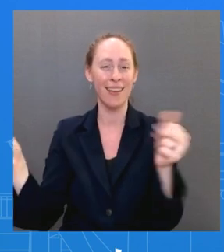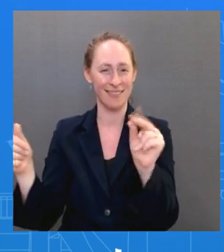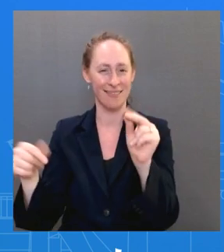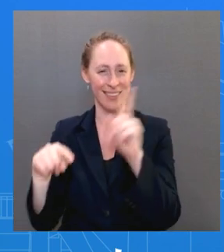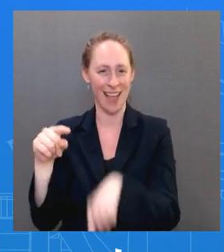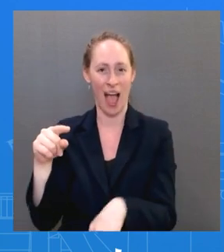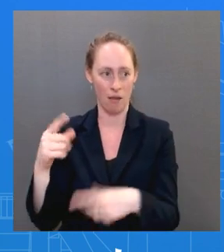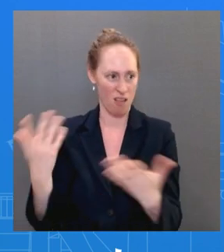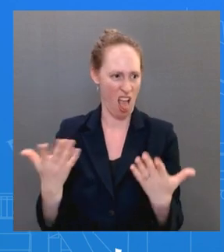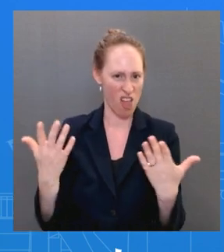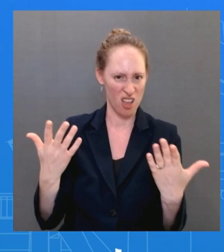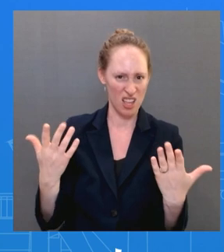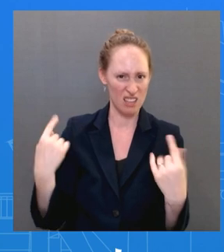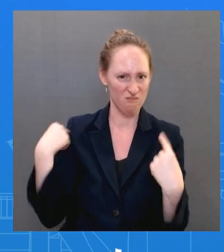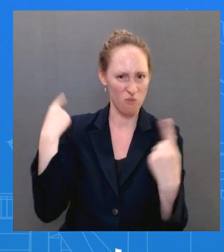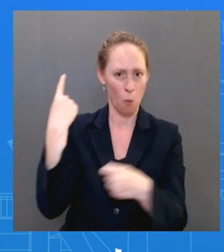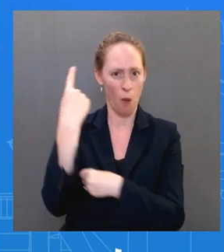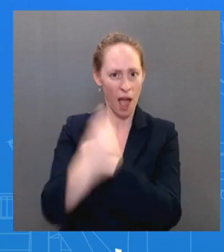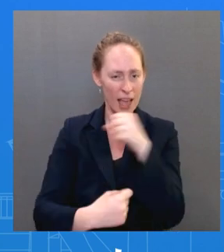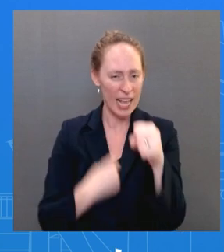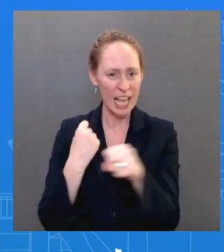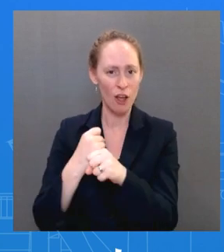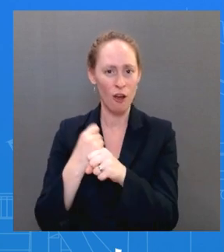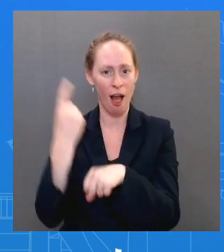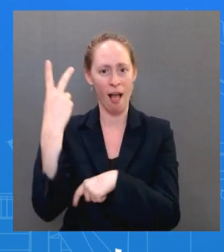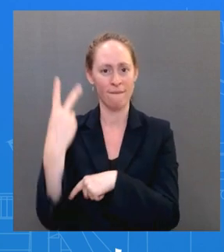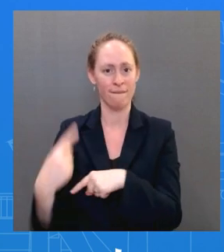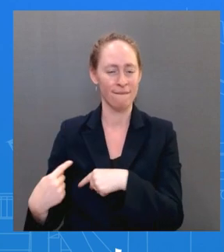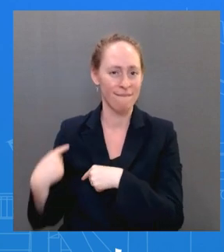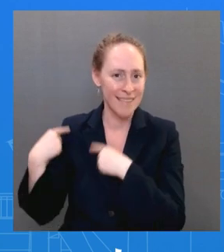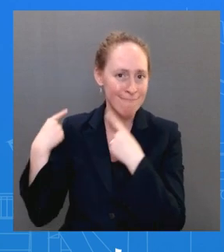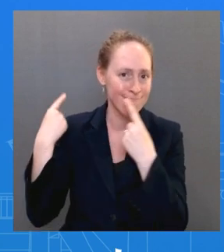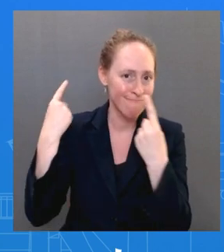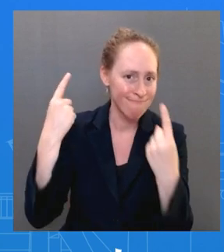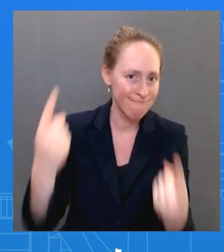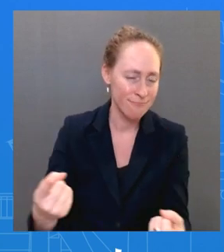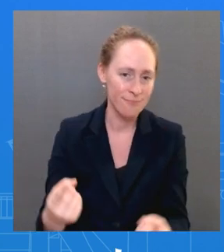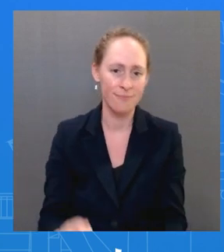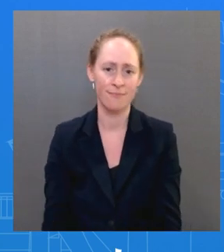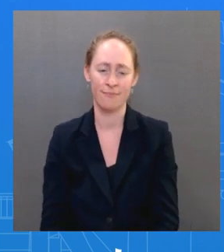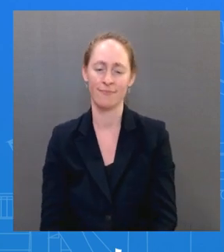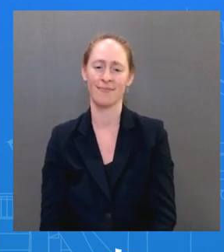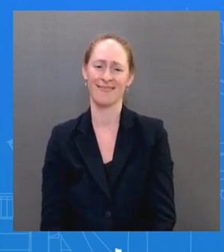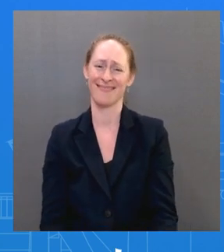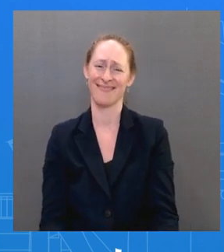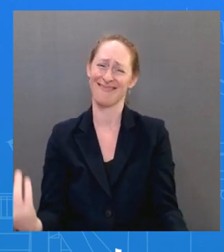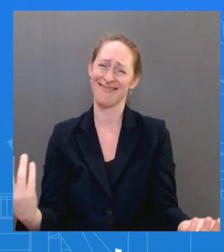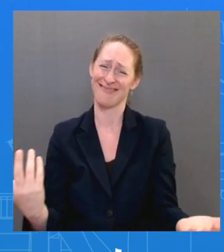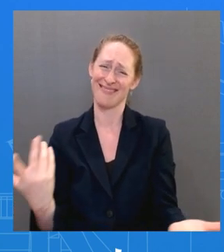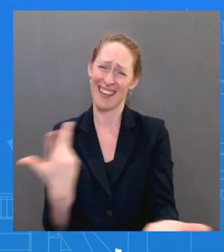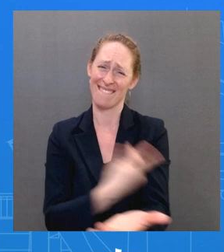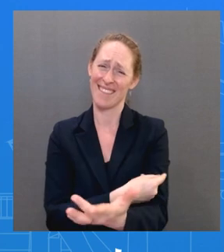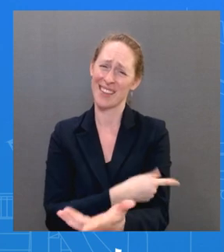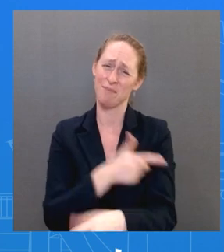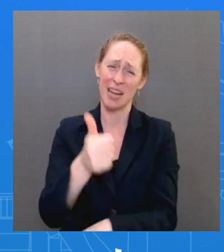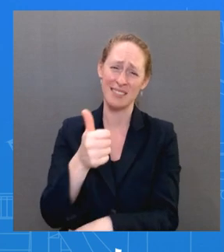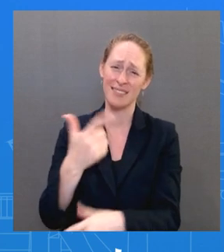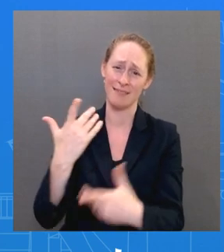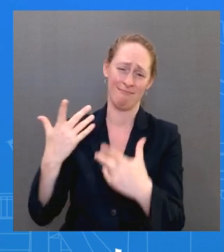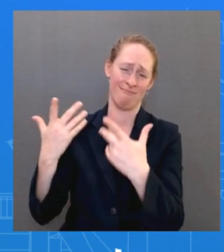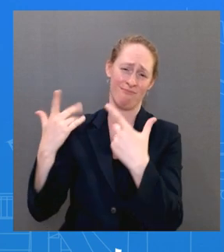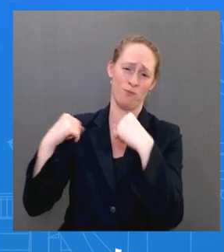that getting vaccinated is one of the best ways that people have to protect themselves. To Congress, you know, what I would say is Congress has been a great